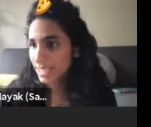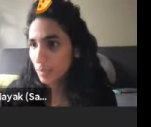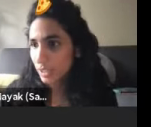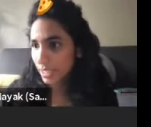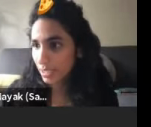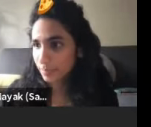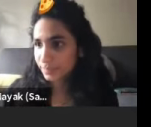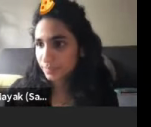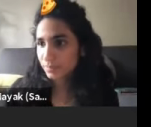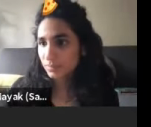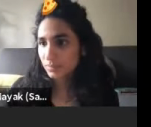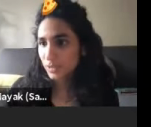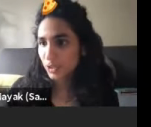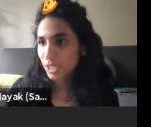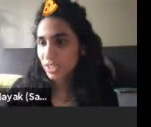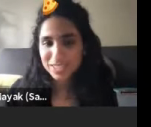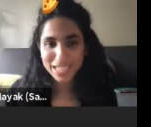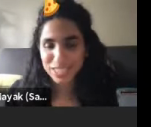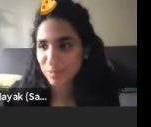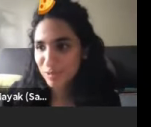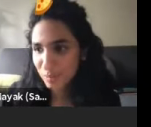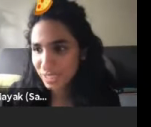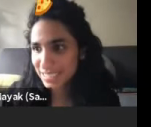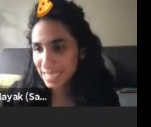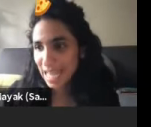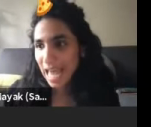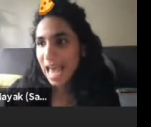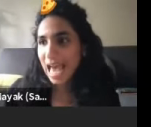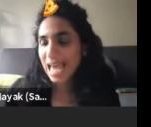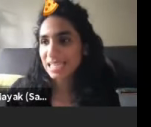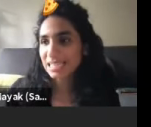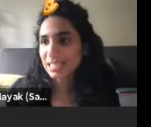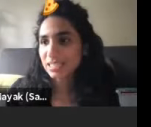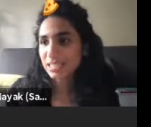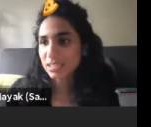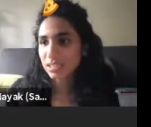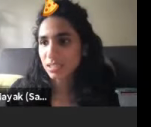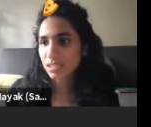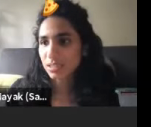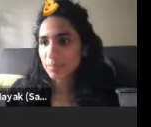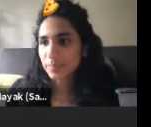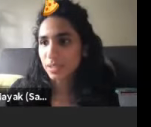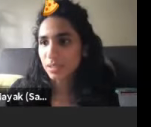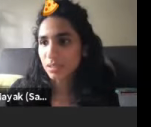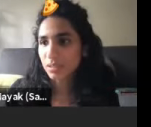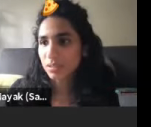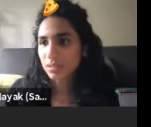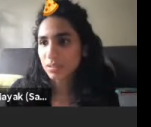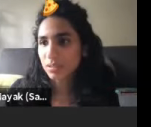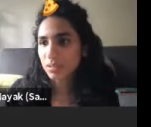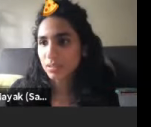give you an example here, so here is an example from Disney. And this is